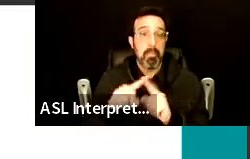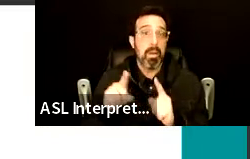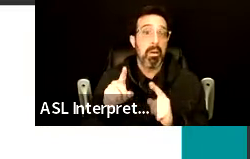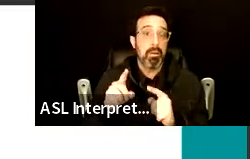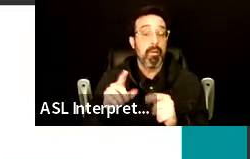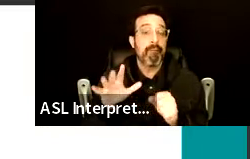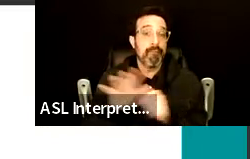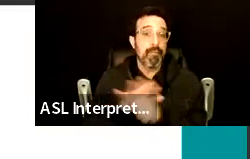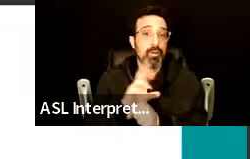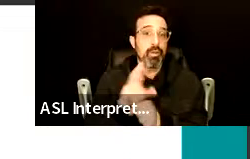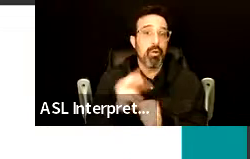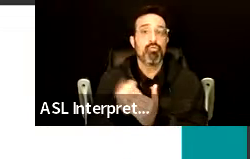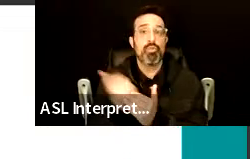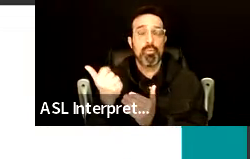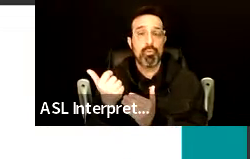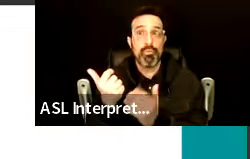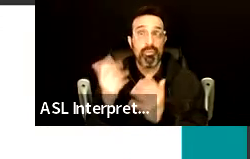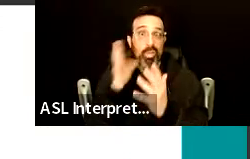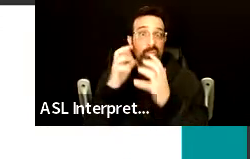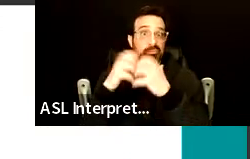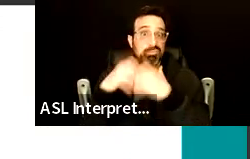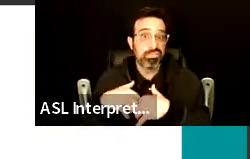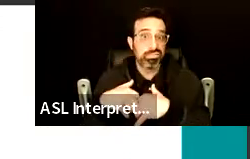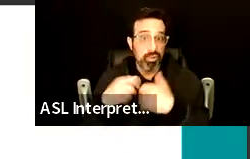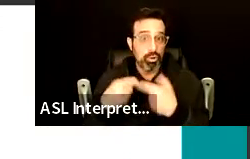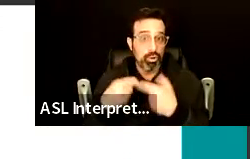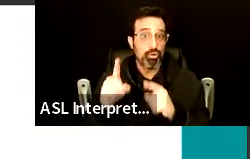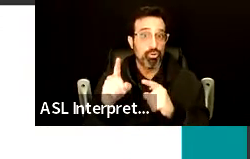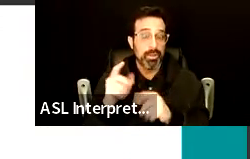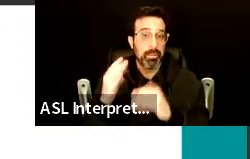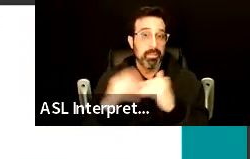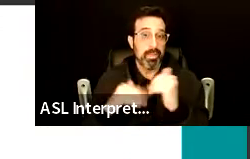partially removed in the course of the undertaking.